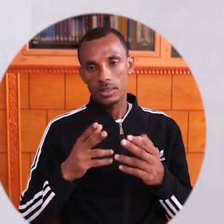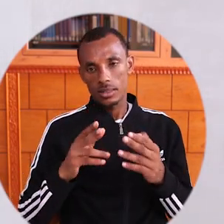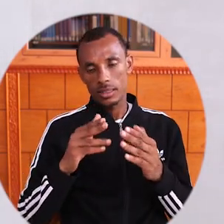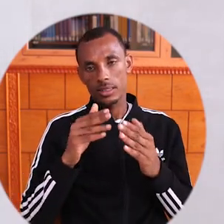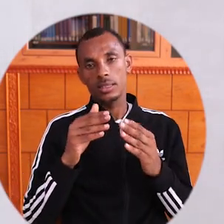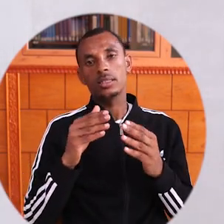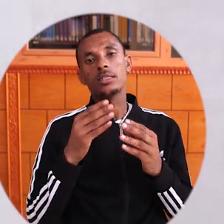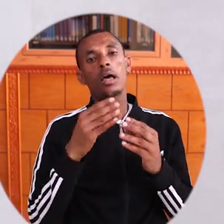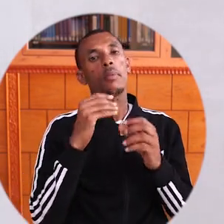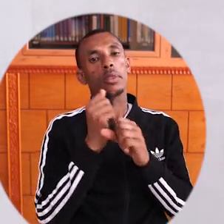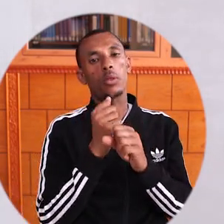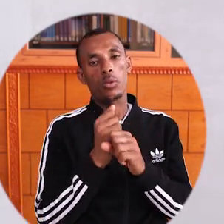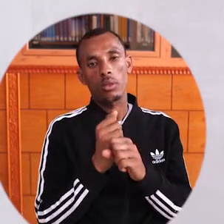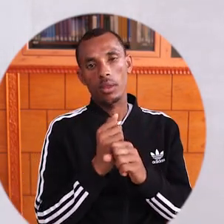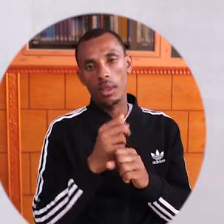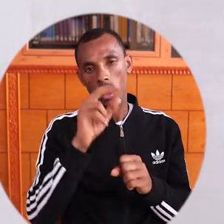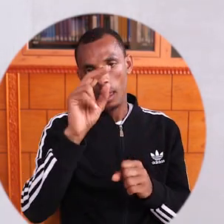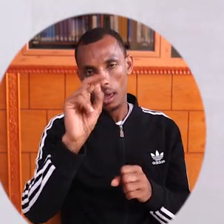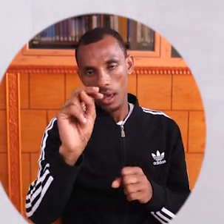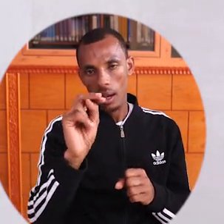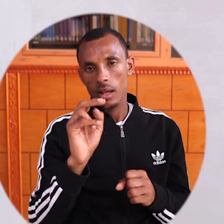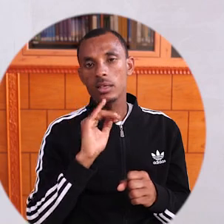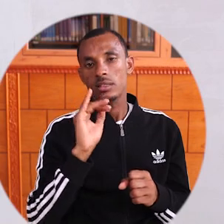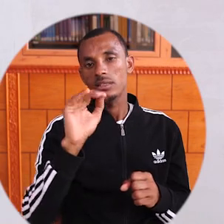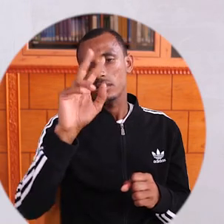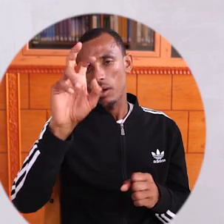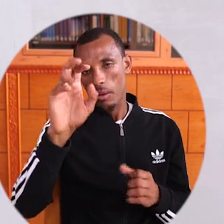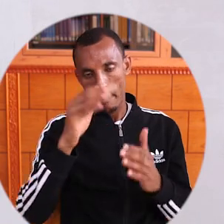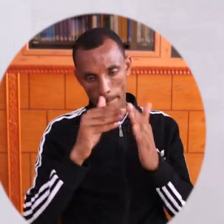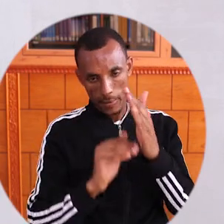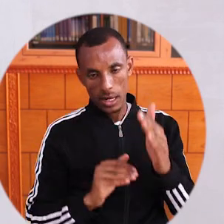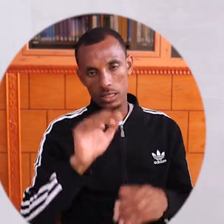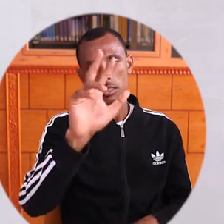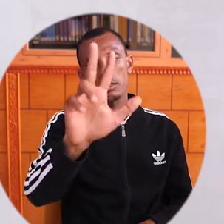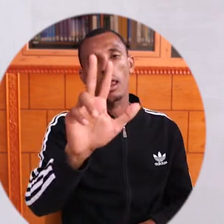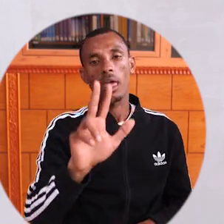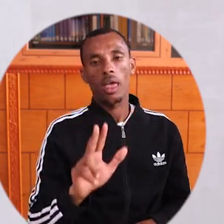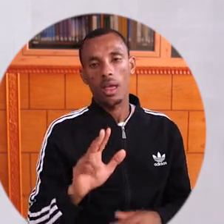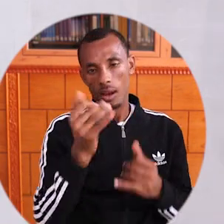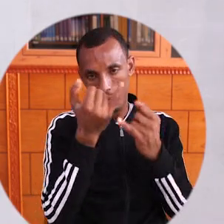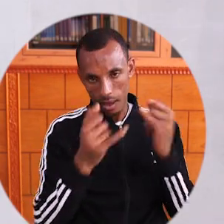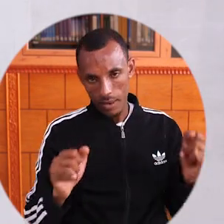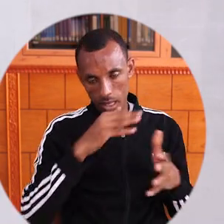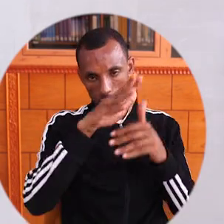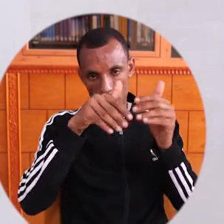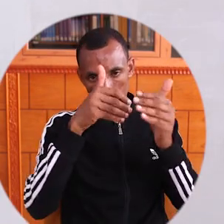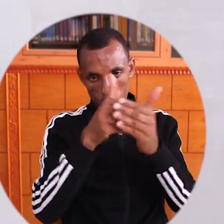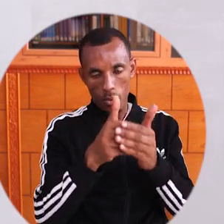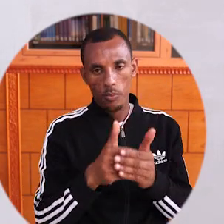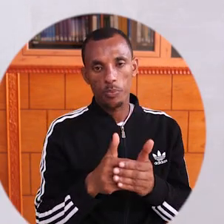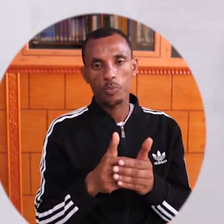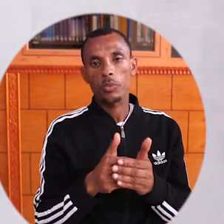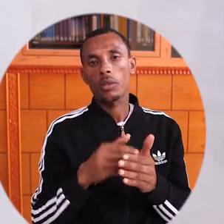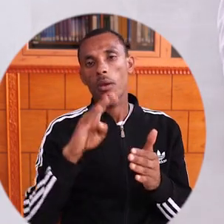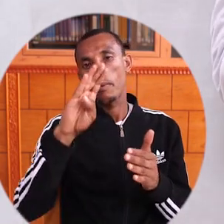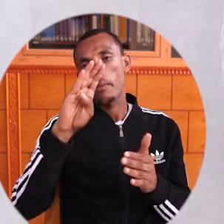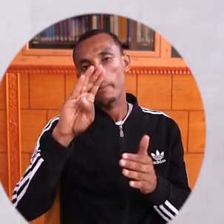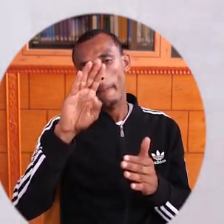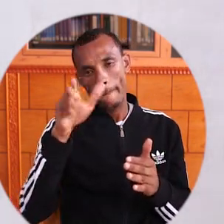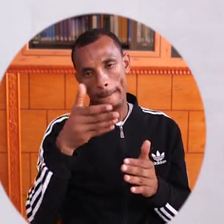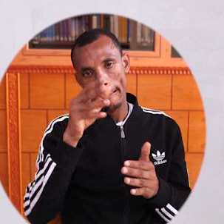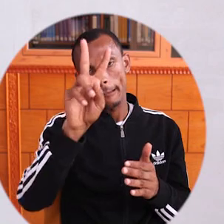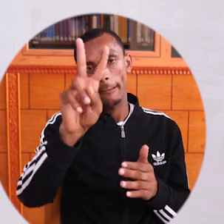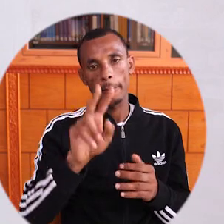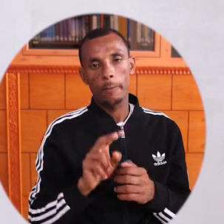20. N is 20. 20 minus 3 divided the whole by 2.